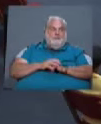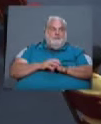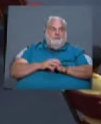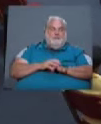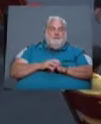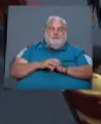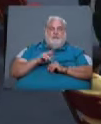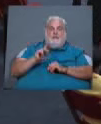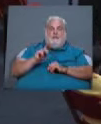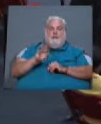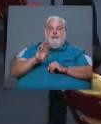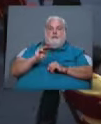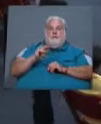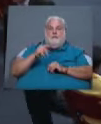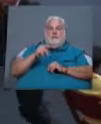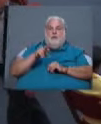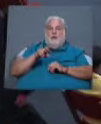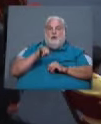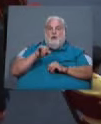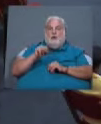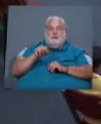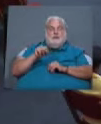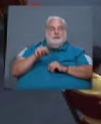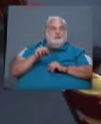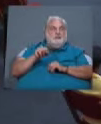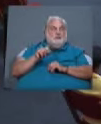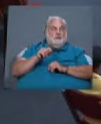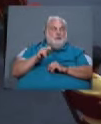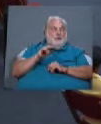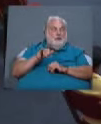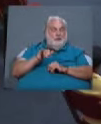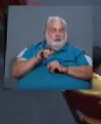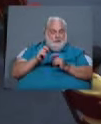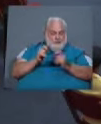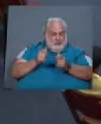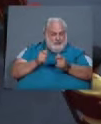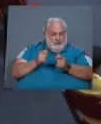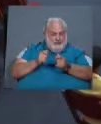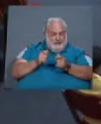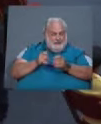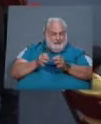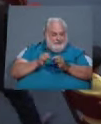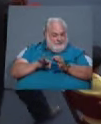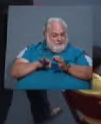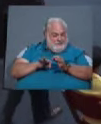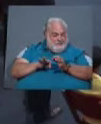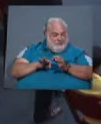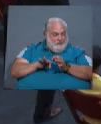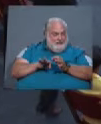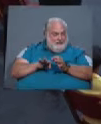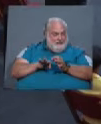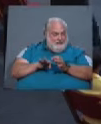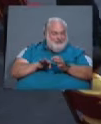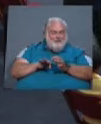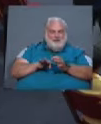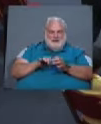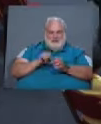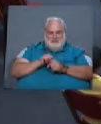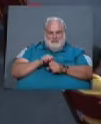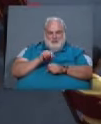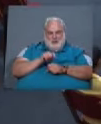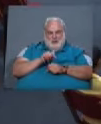Director Kapiros? Tony, can I ask you a quick question? This will be easy. We're going to make you work tonight.